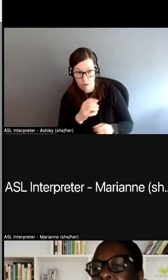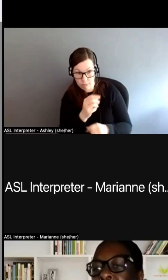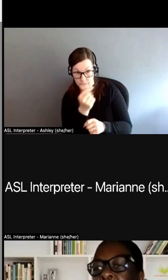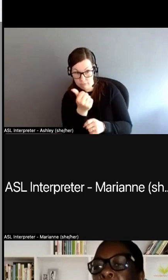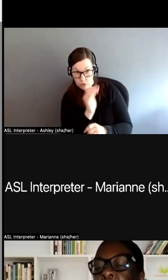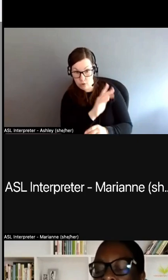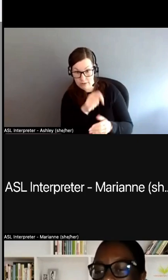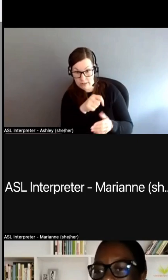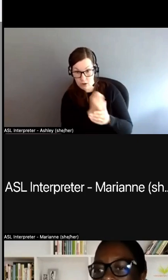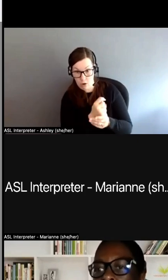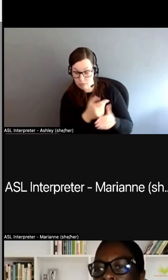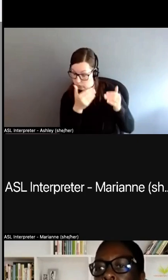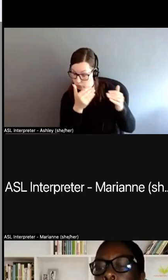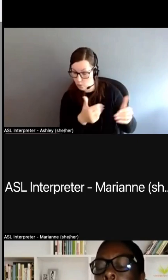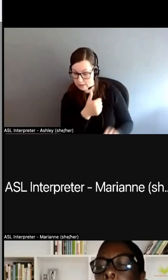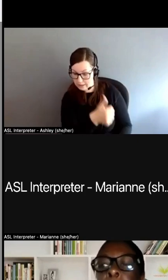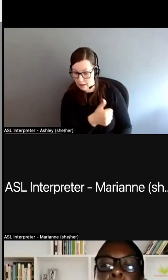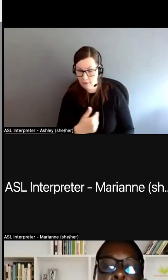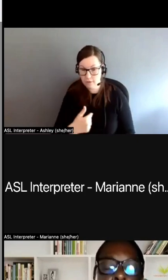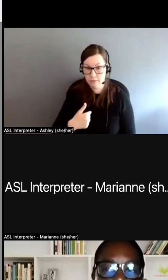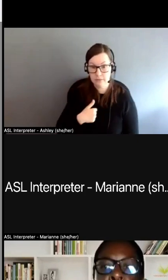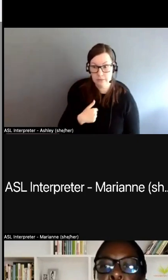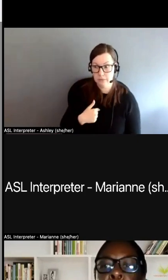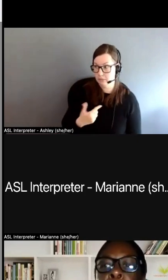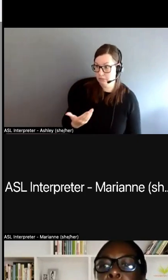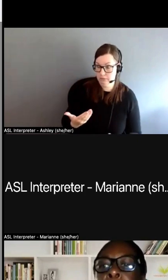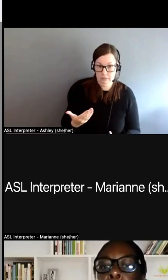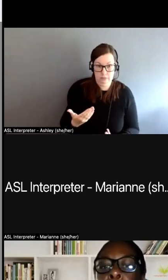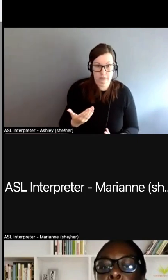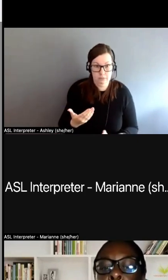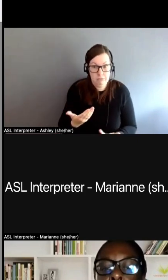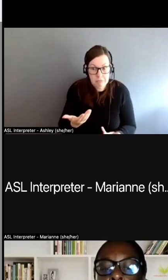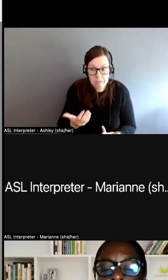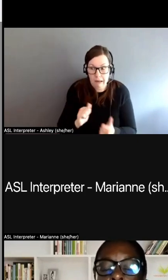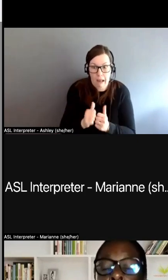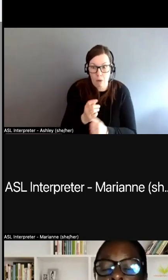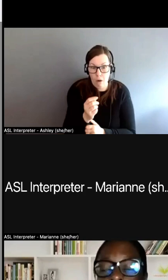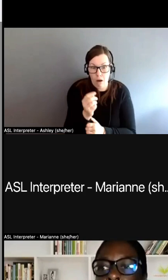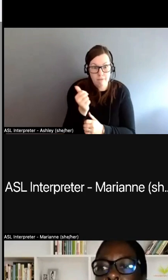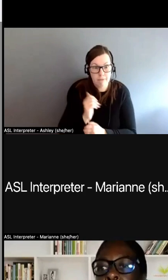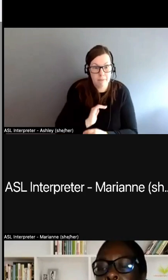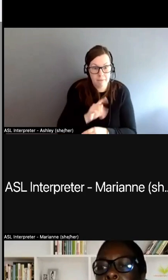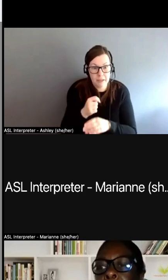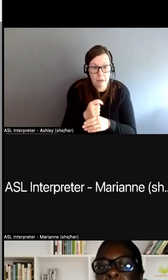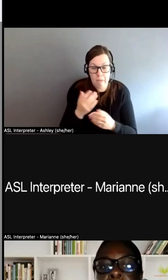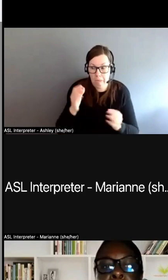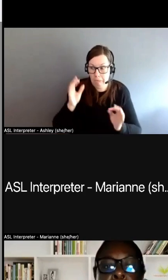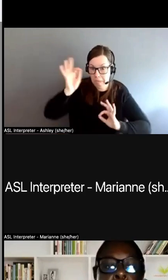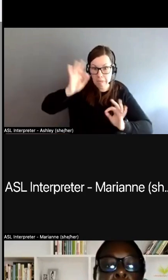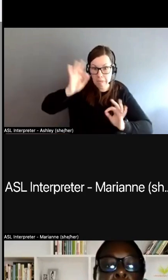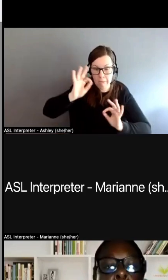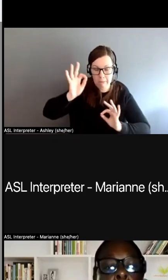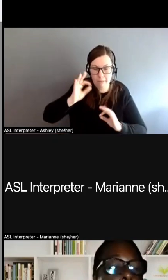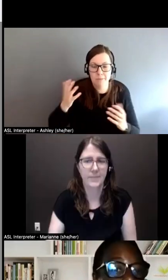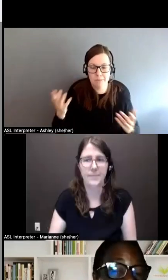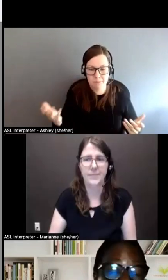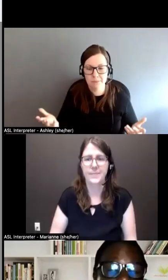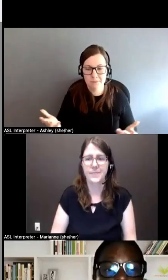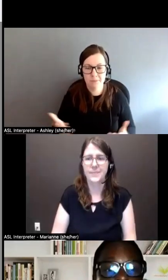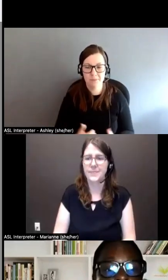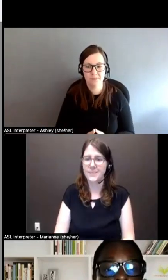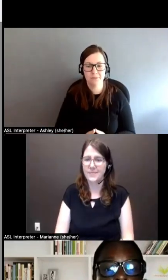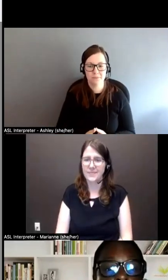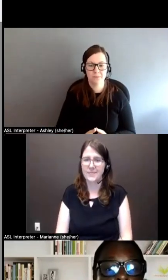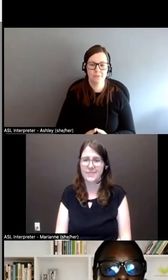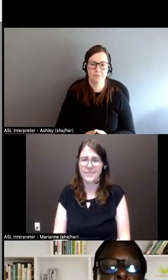but it's not very noticeable. But if you are, it can be detected. So I